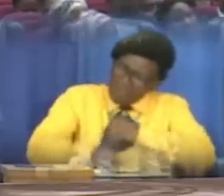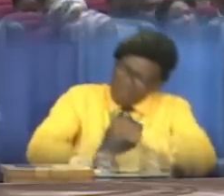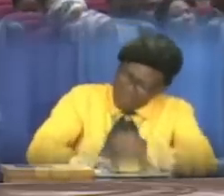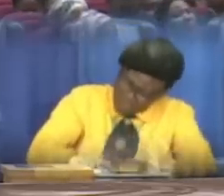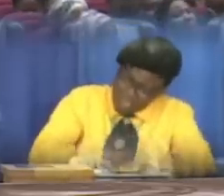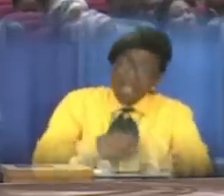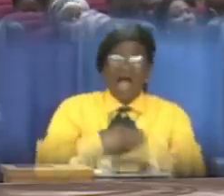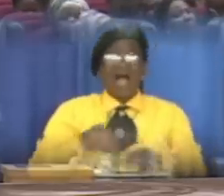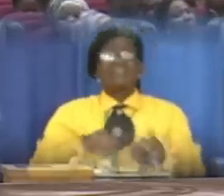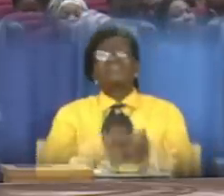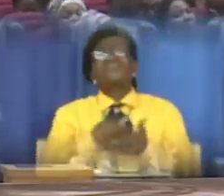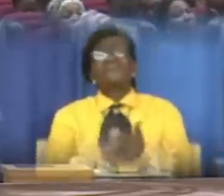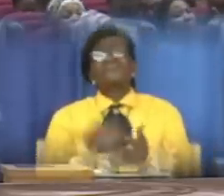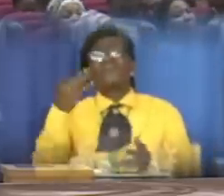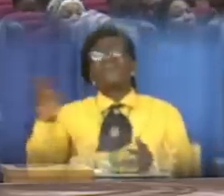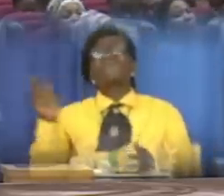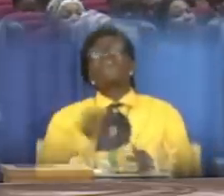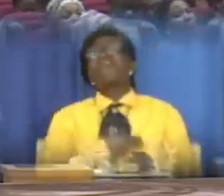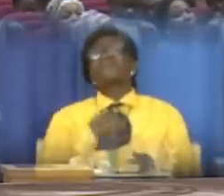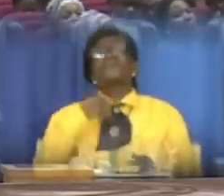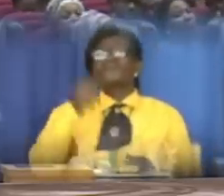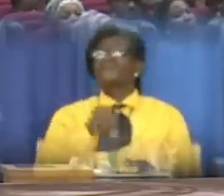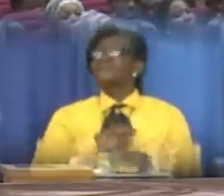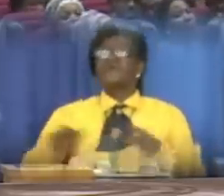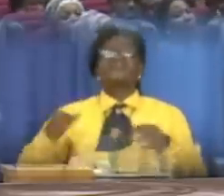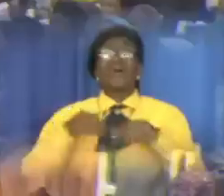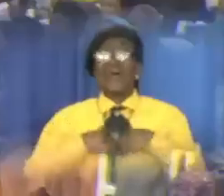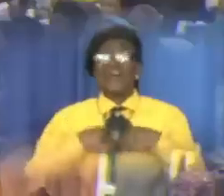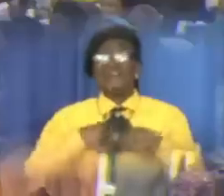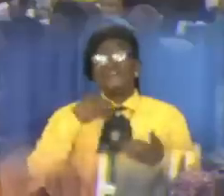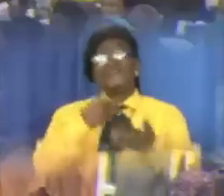And those of us who don't have money but we can eat.